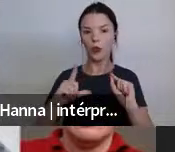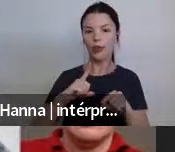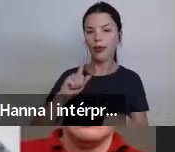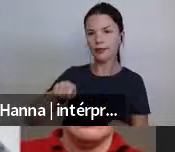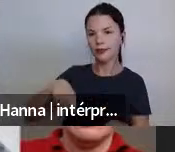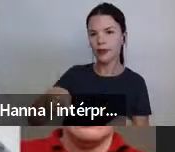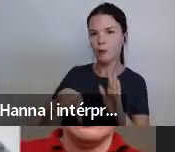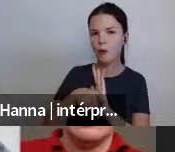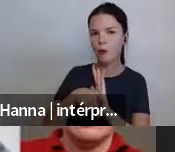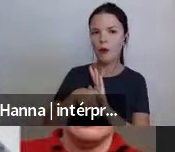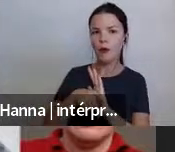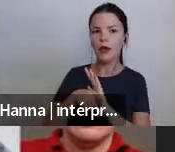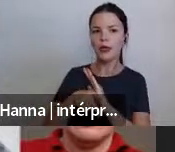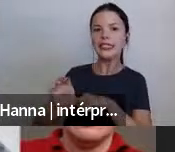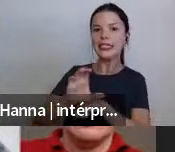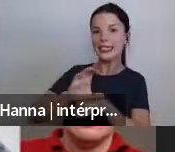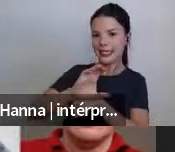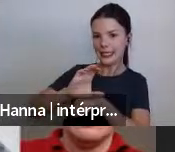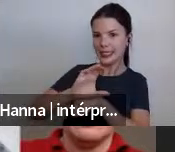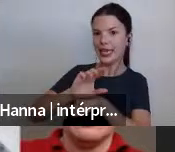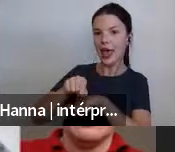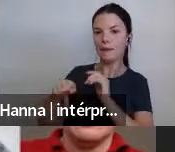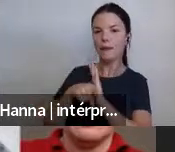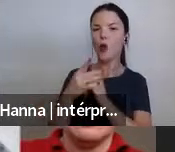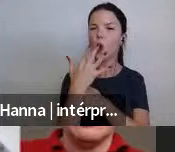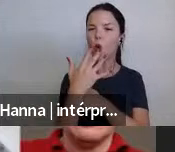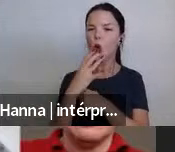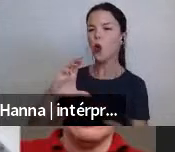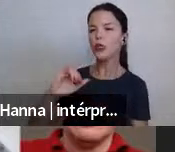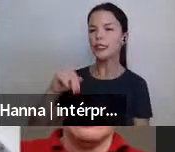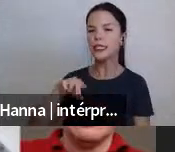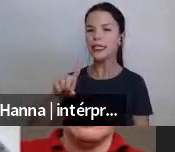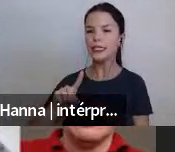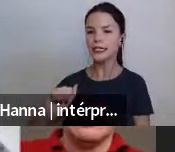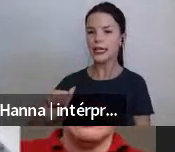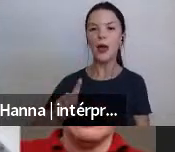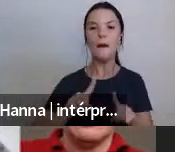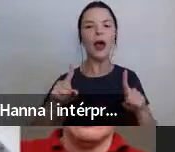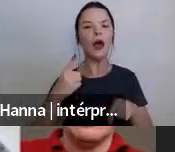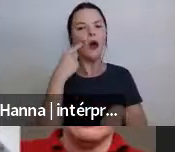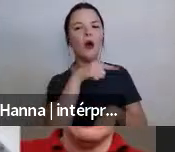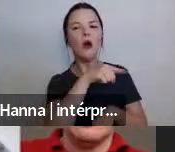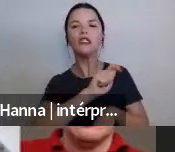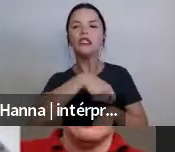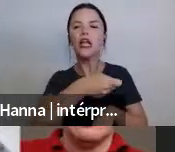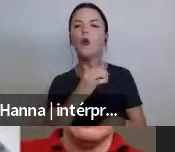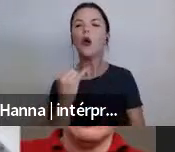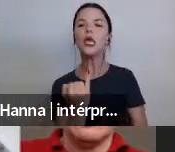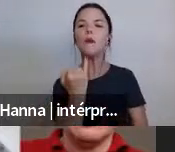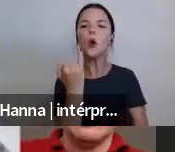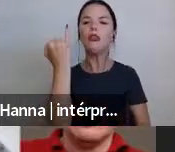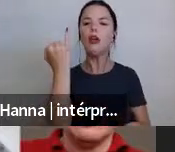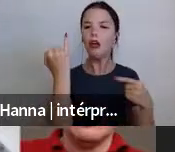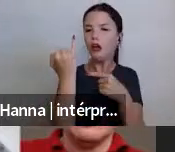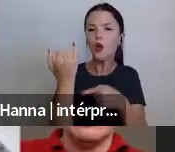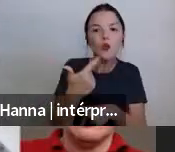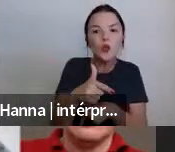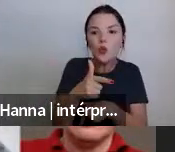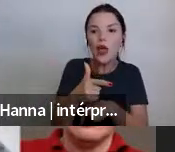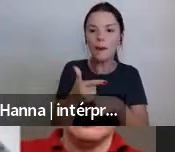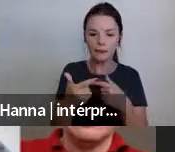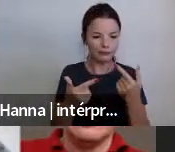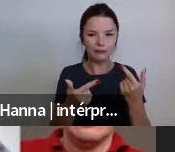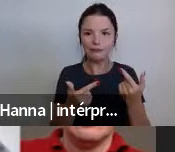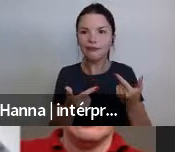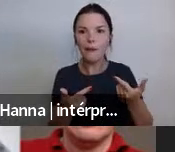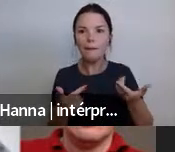gray. But we don't have a base for important. So that's why it's been classified here as a sign formed by